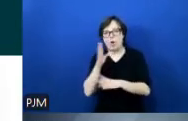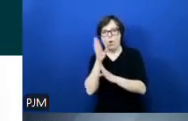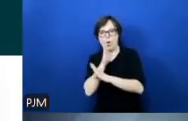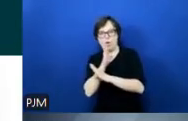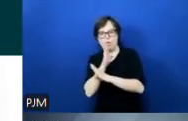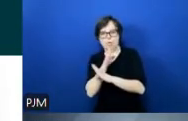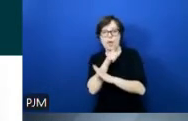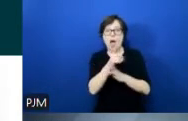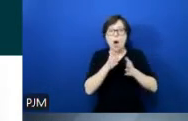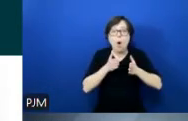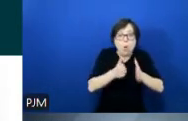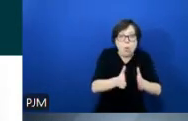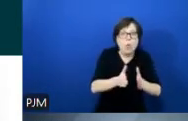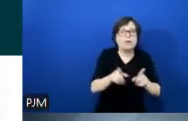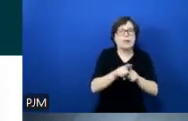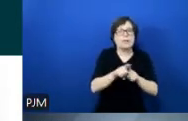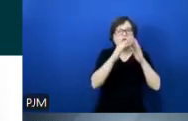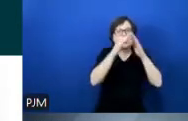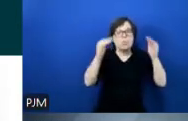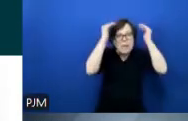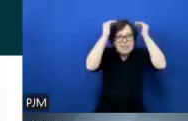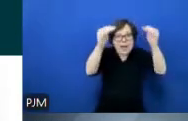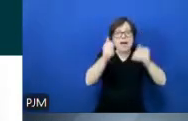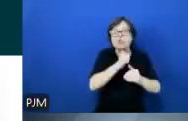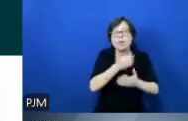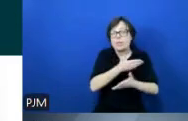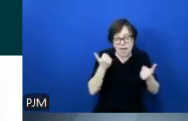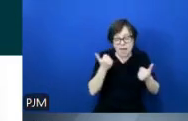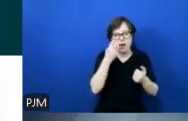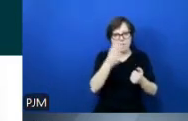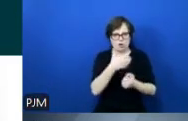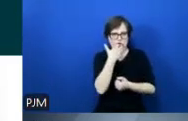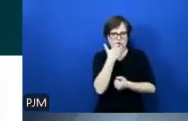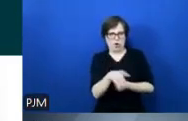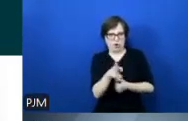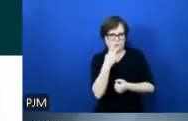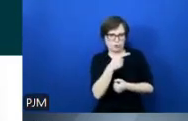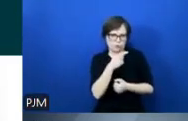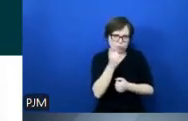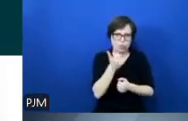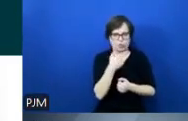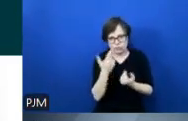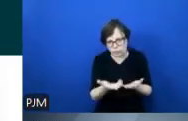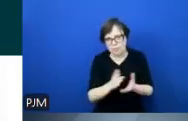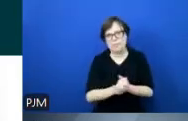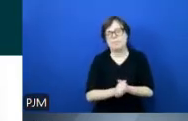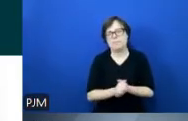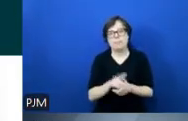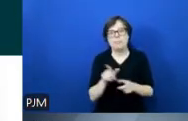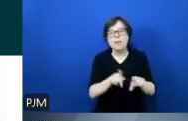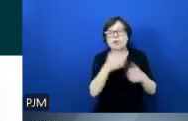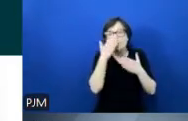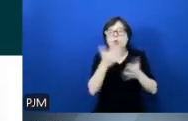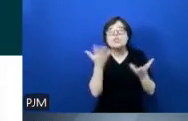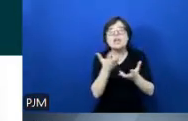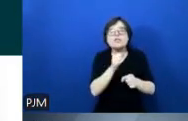are cooler when comparison to roofs and streets that have no greenery. And they also help us to